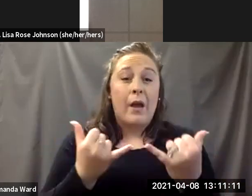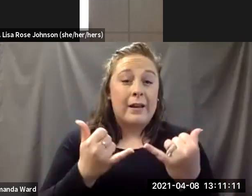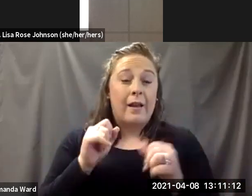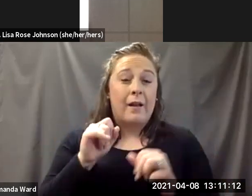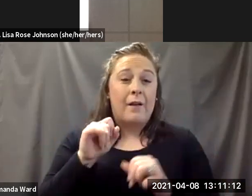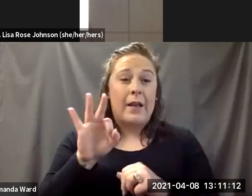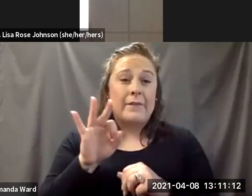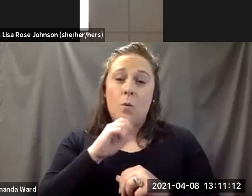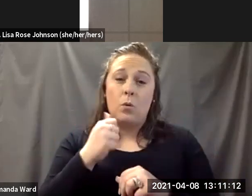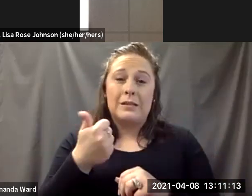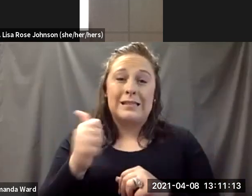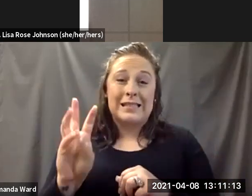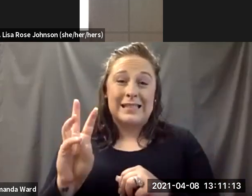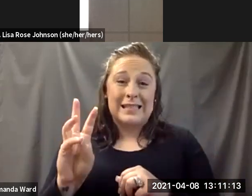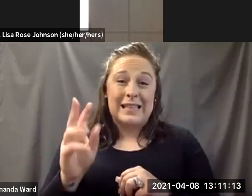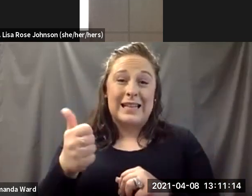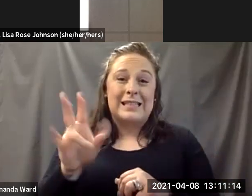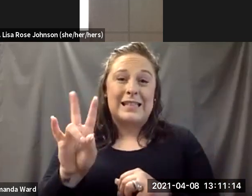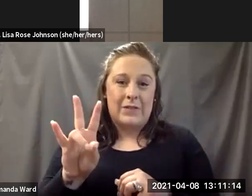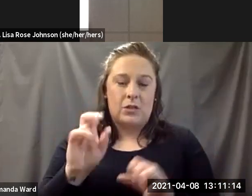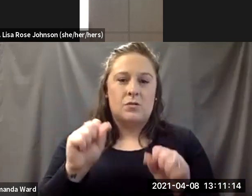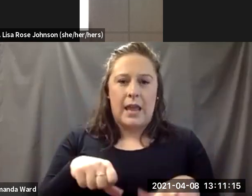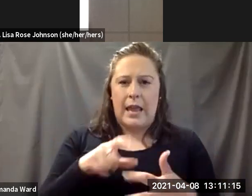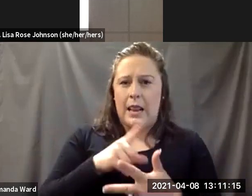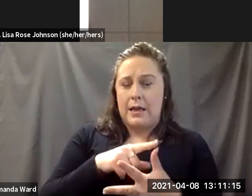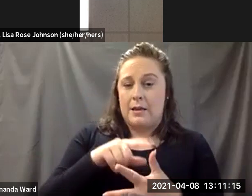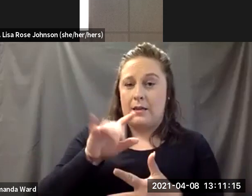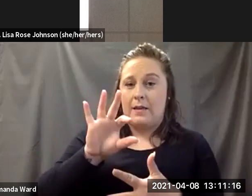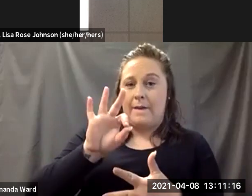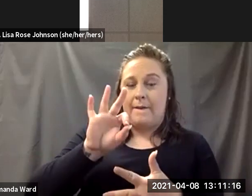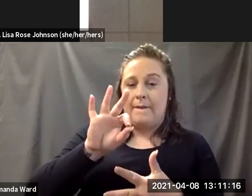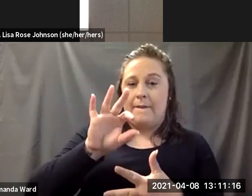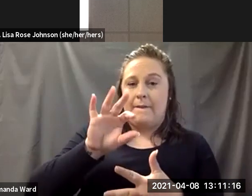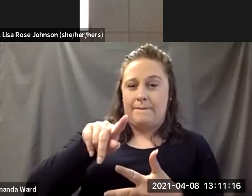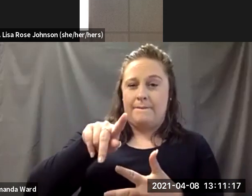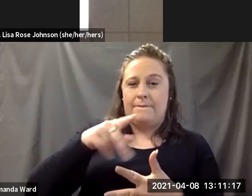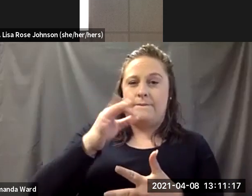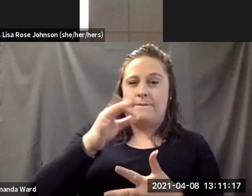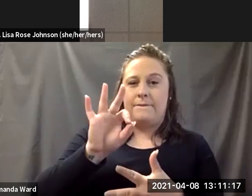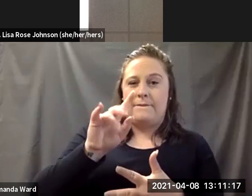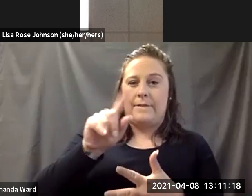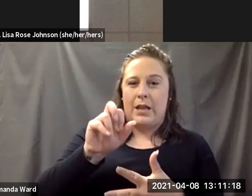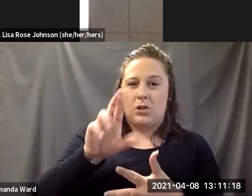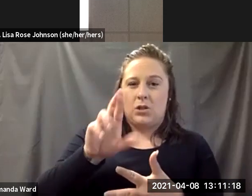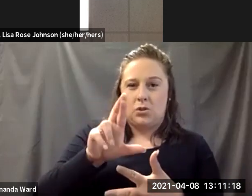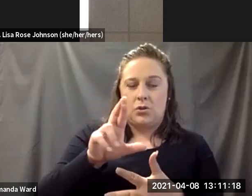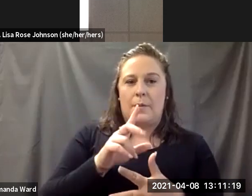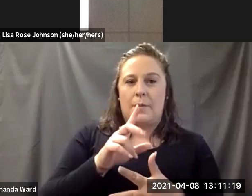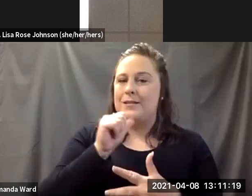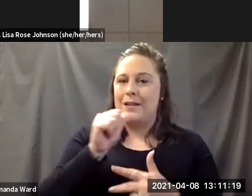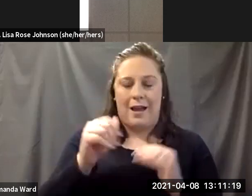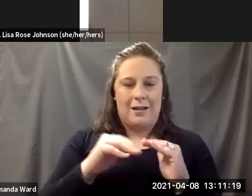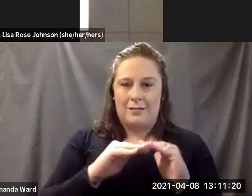are 16 or 17, you can get the Pfizer vaccine, but no vaccines have had emergency use authorization in America for younger than